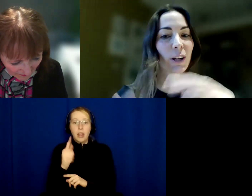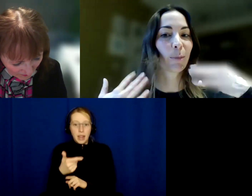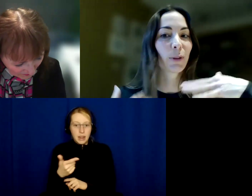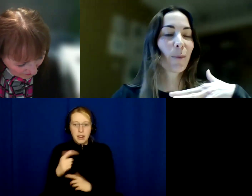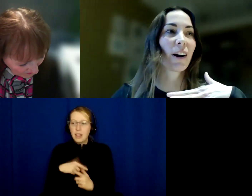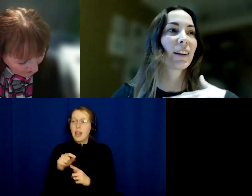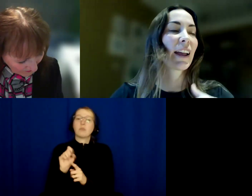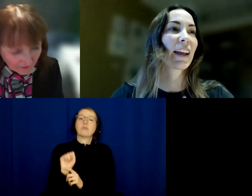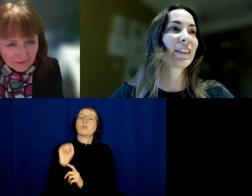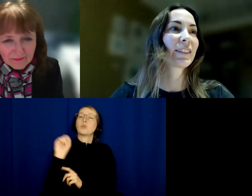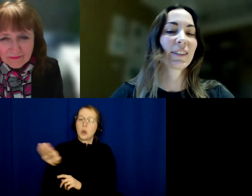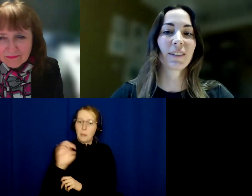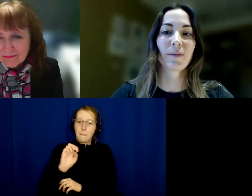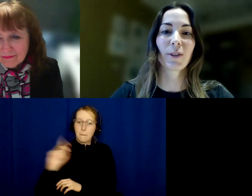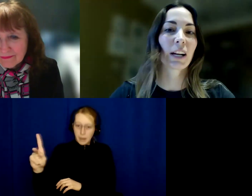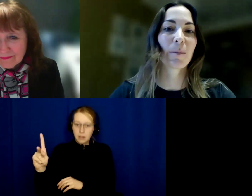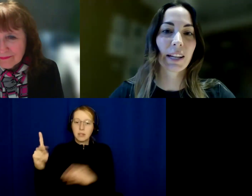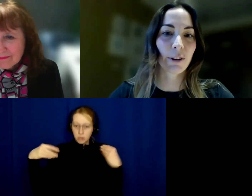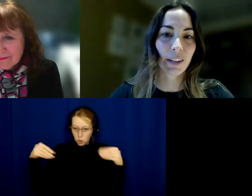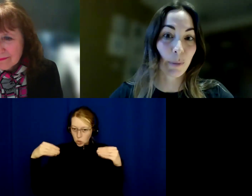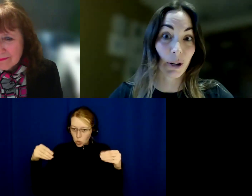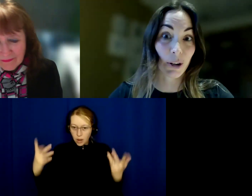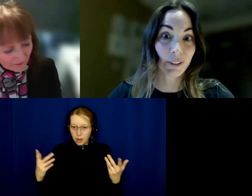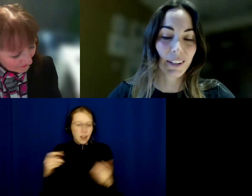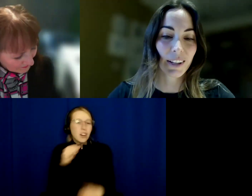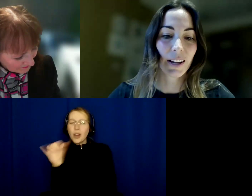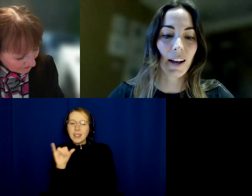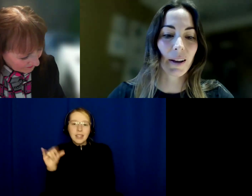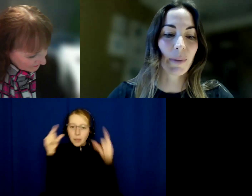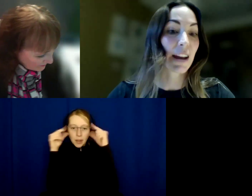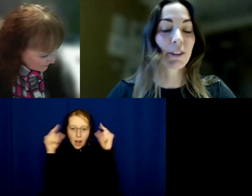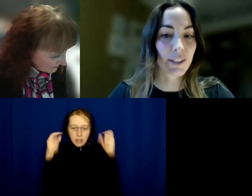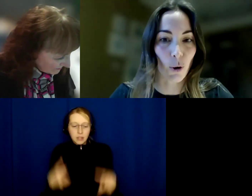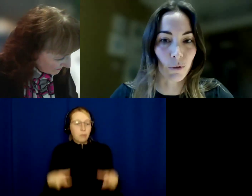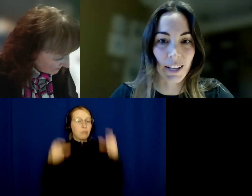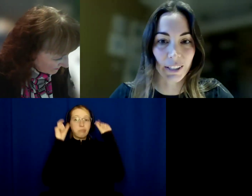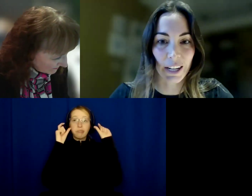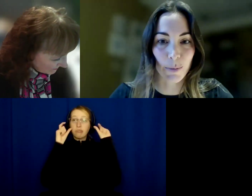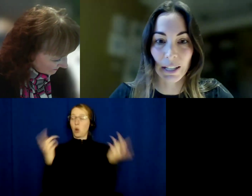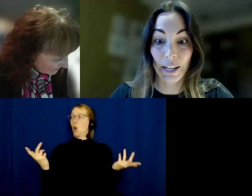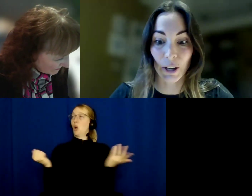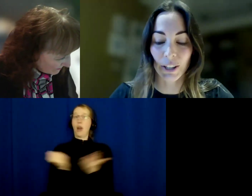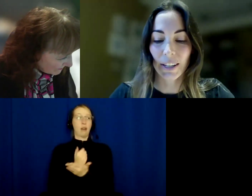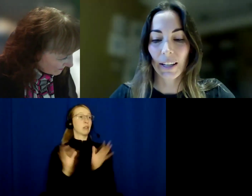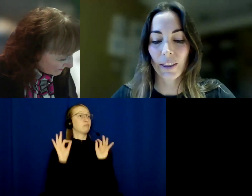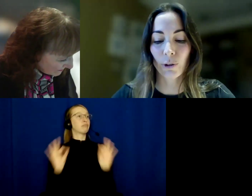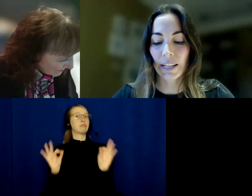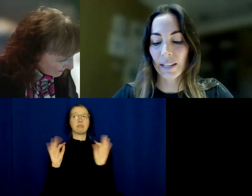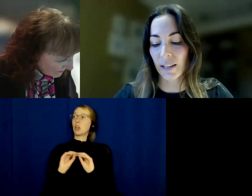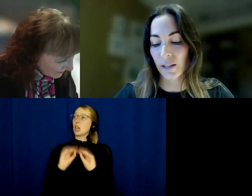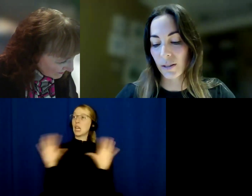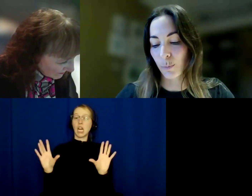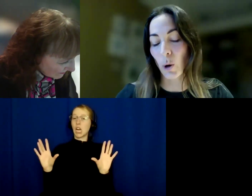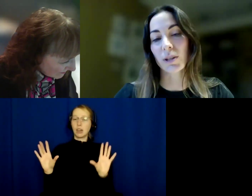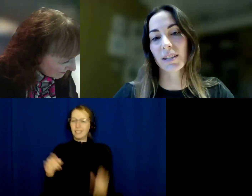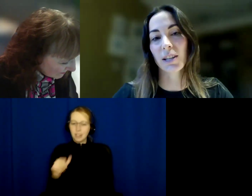eyeglasses. You're not going to put them on and they're going to make everything better, and everything's all of a sudden going to be clear. There really